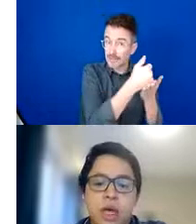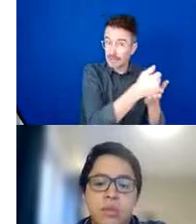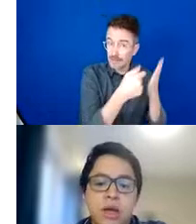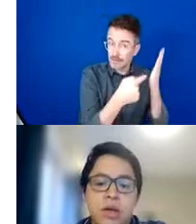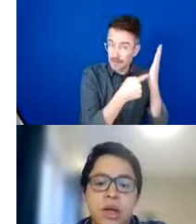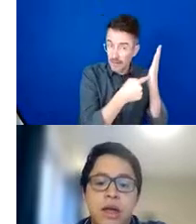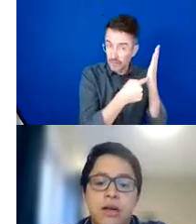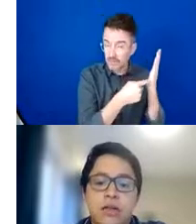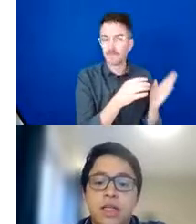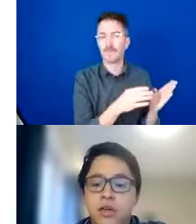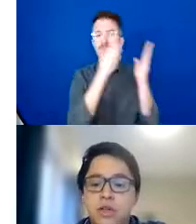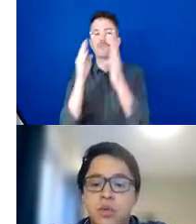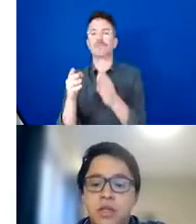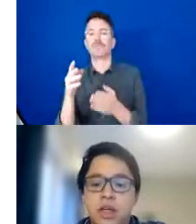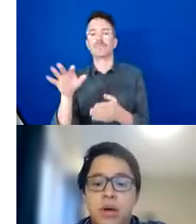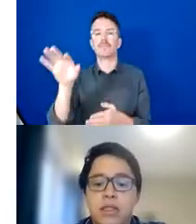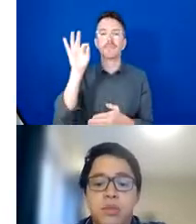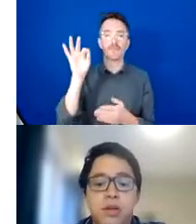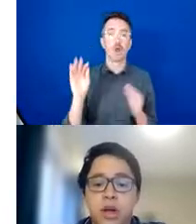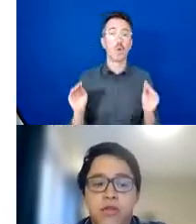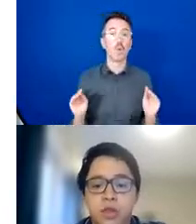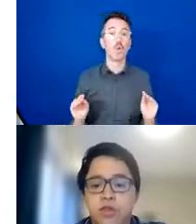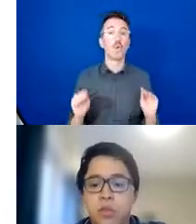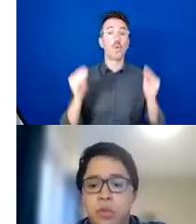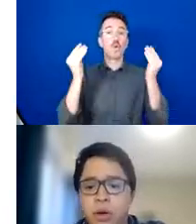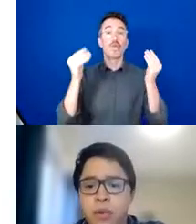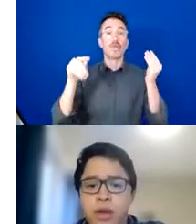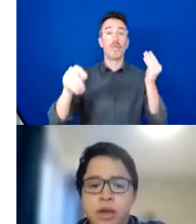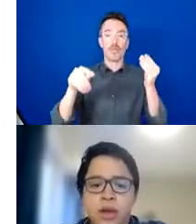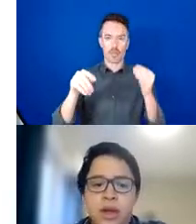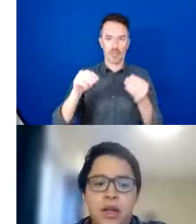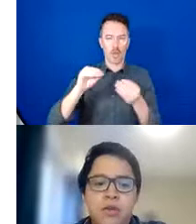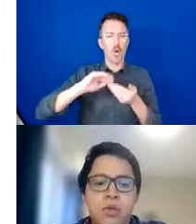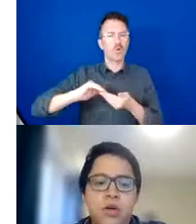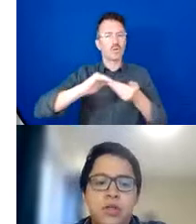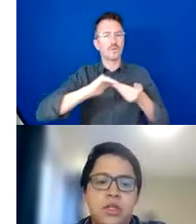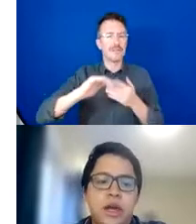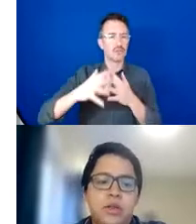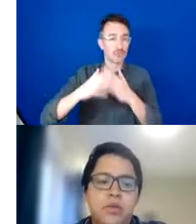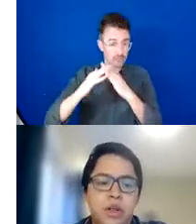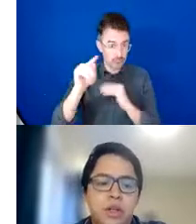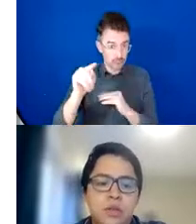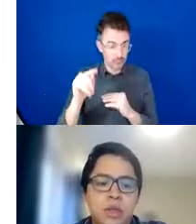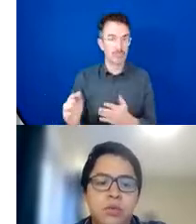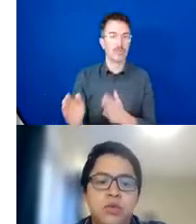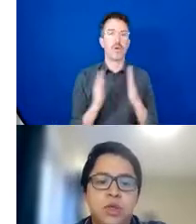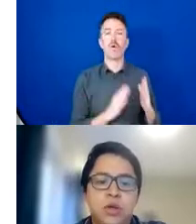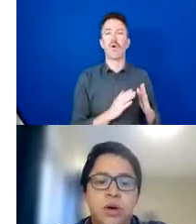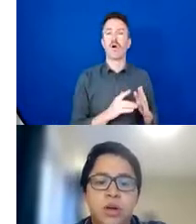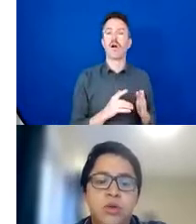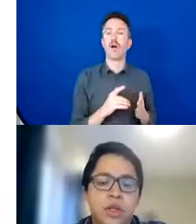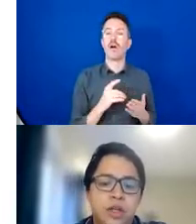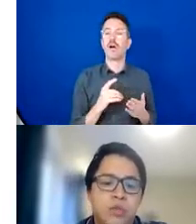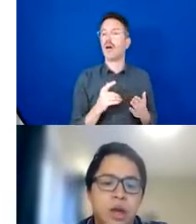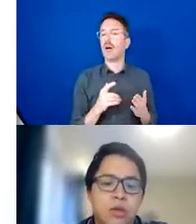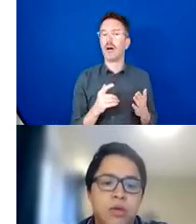University of Cape Town, and the senior subgrants and capacity building officer of a program. If you were to select one of these people to be